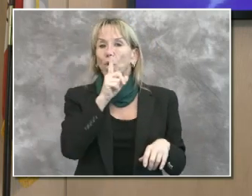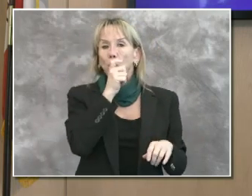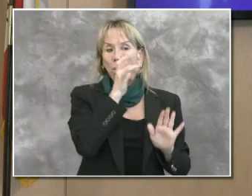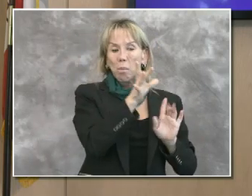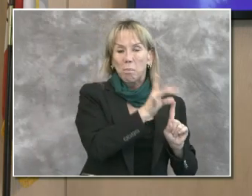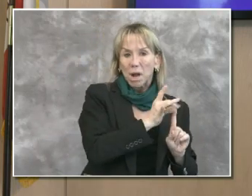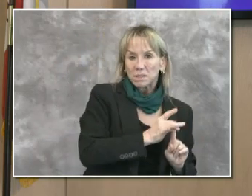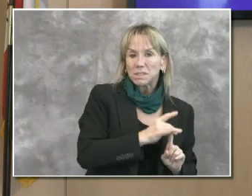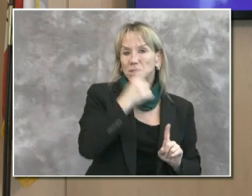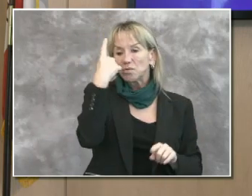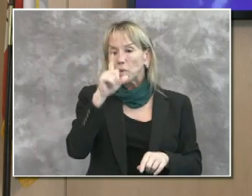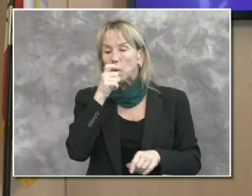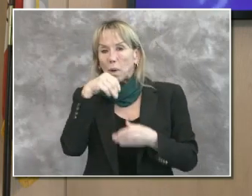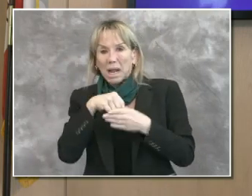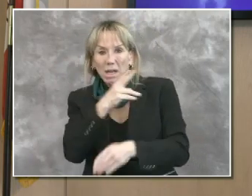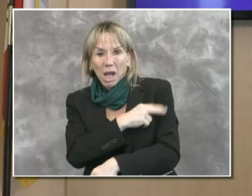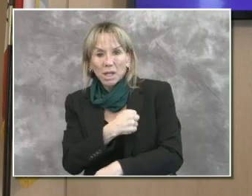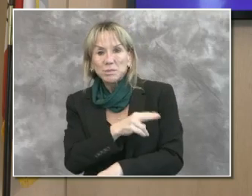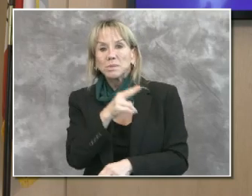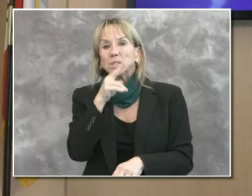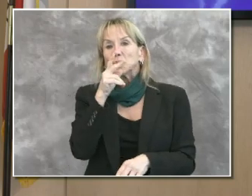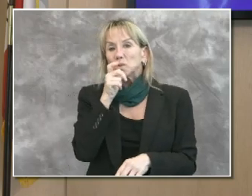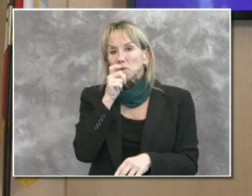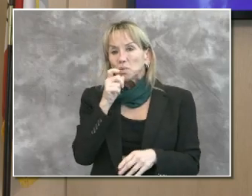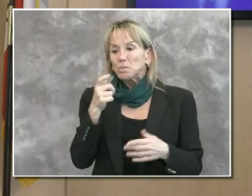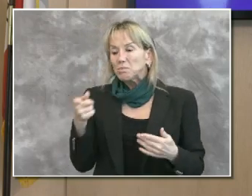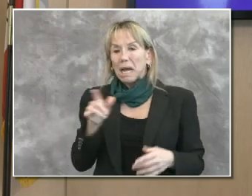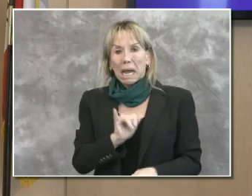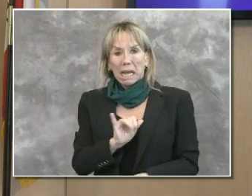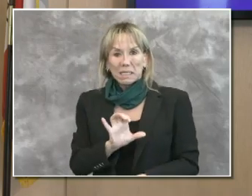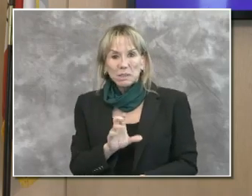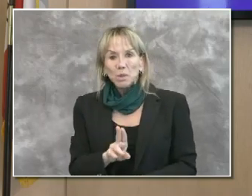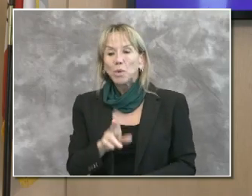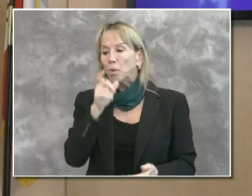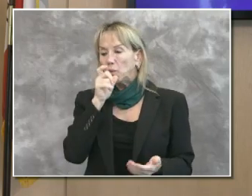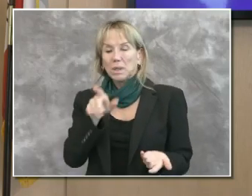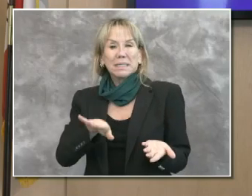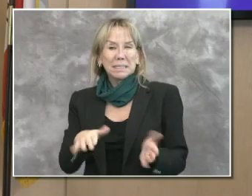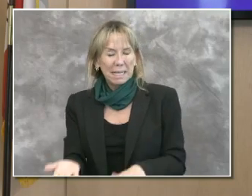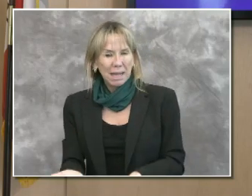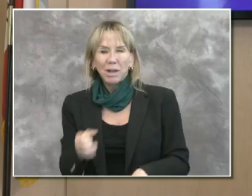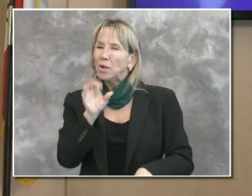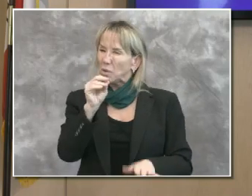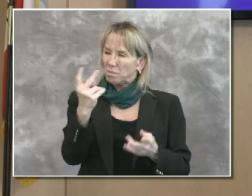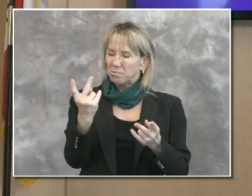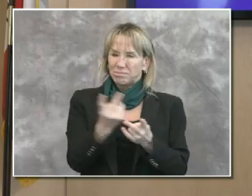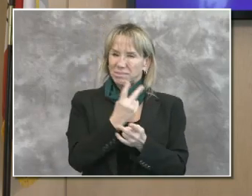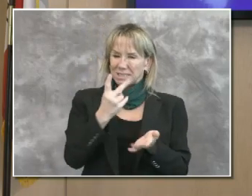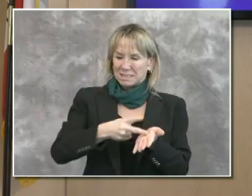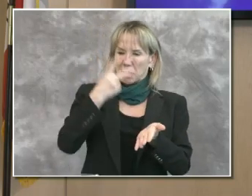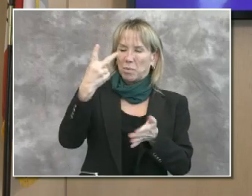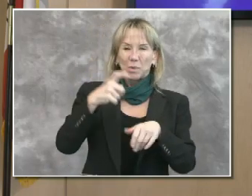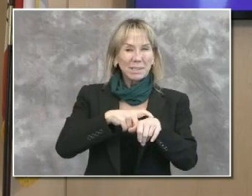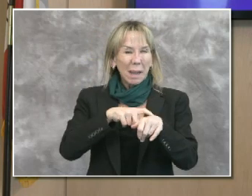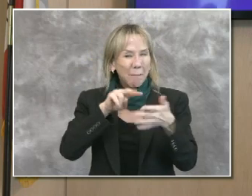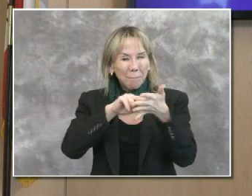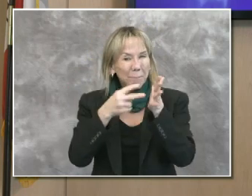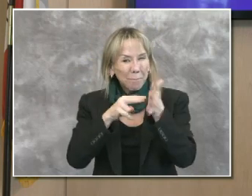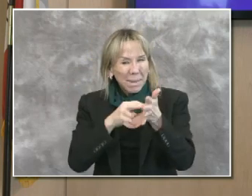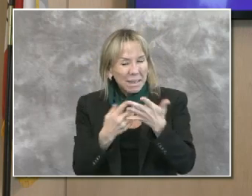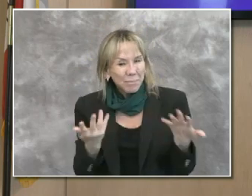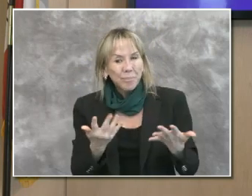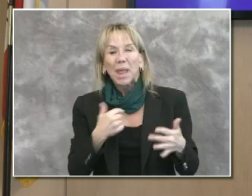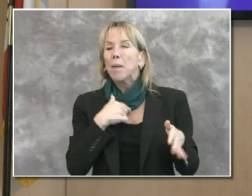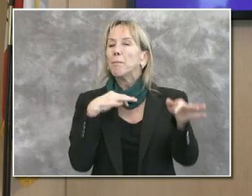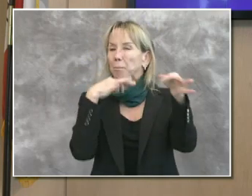hospitalizations, ICUs, and deaths. But it is important to note, I want to share with you how we calculate this doubling time so you have an understanding